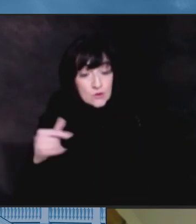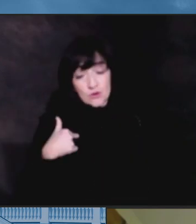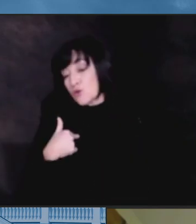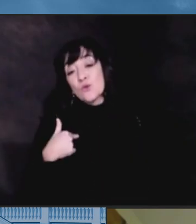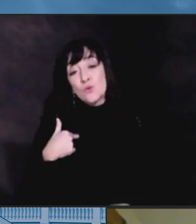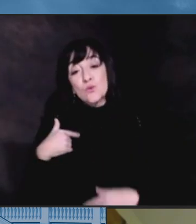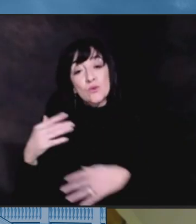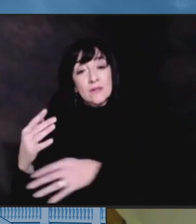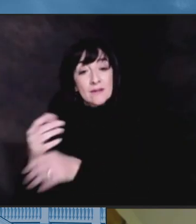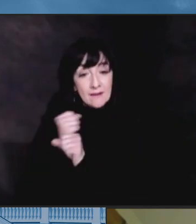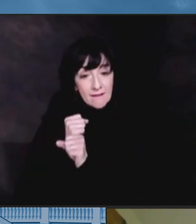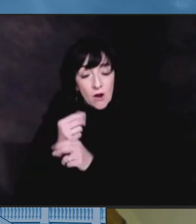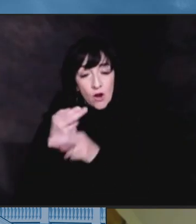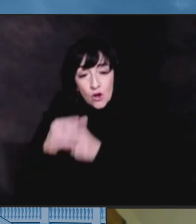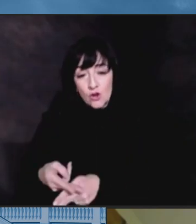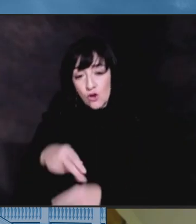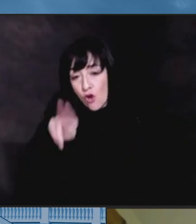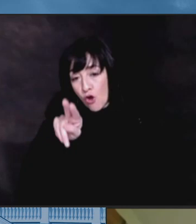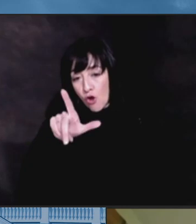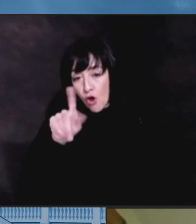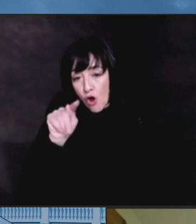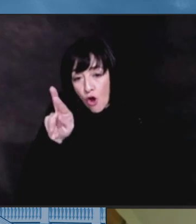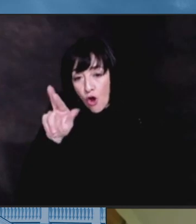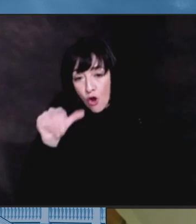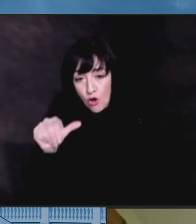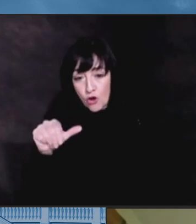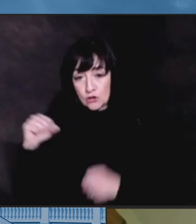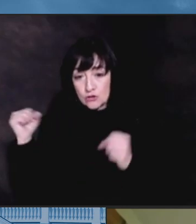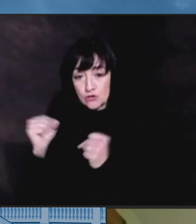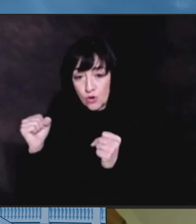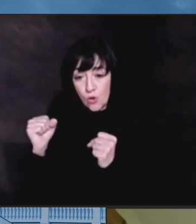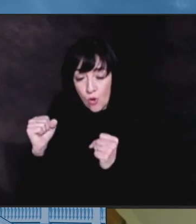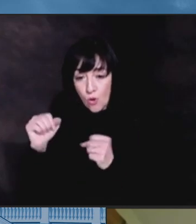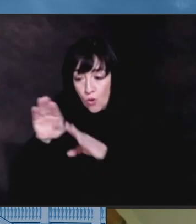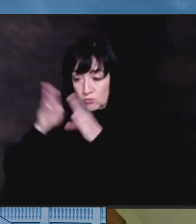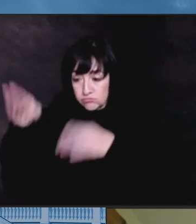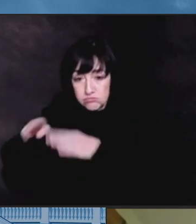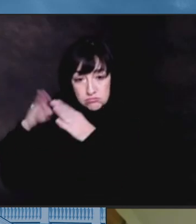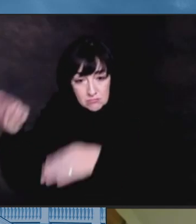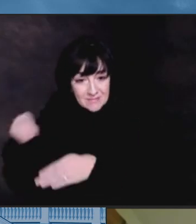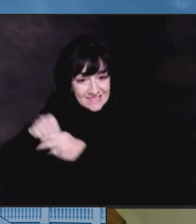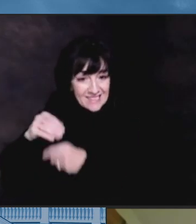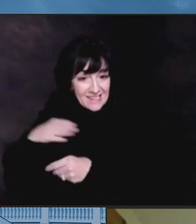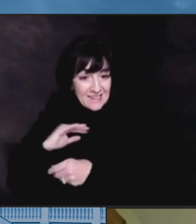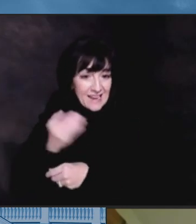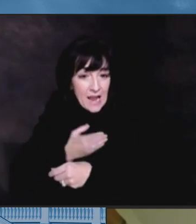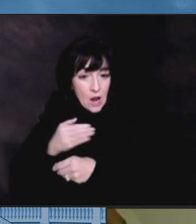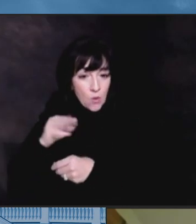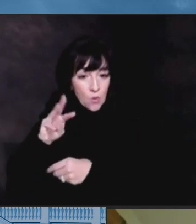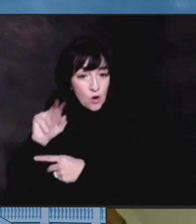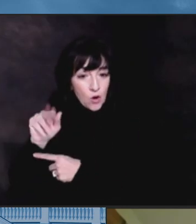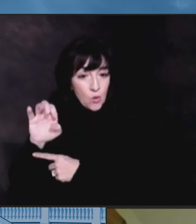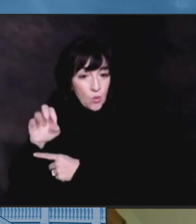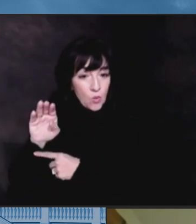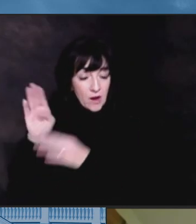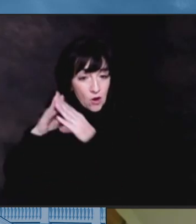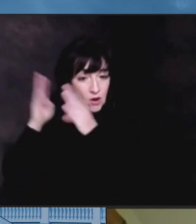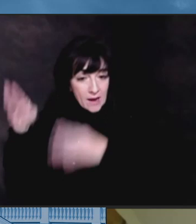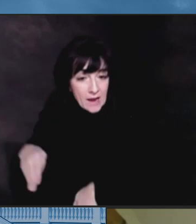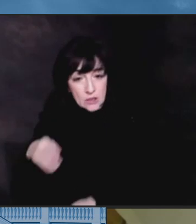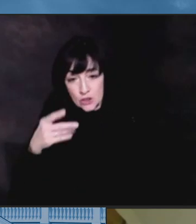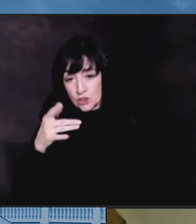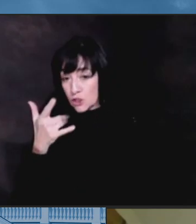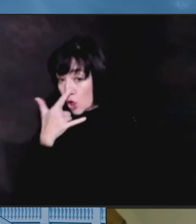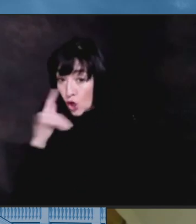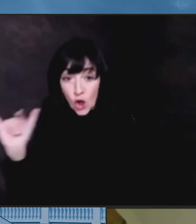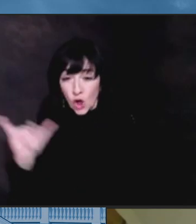storage units this morning at our warehouse, which might look just like a basic but skinny